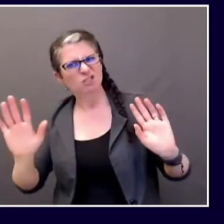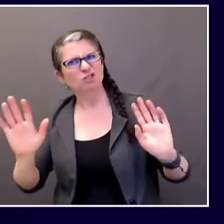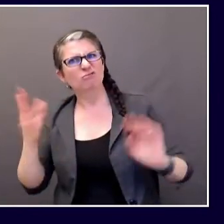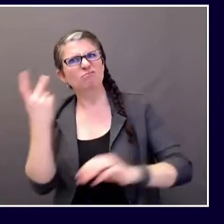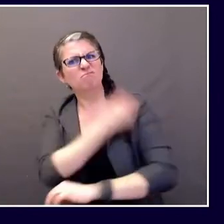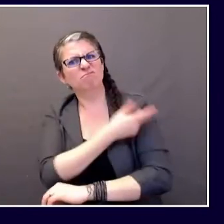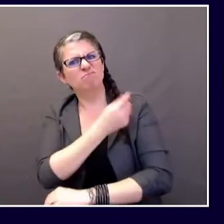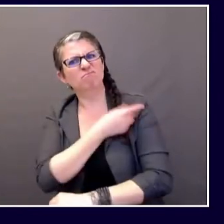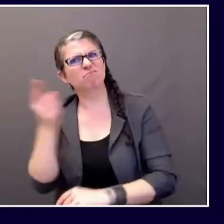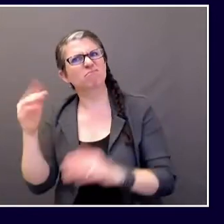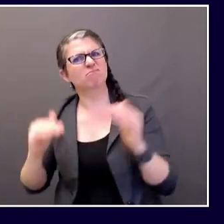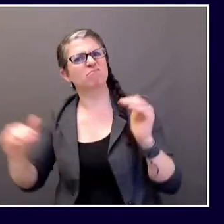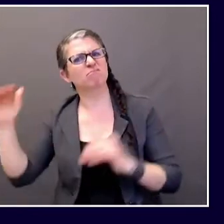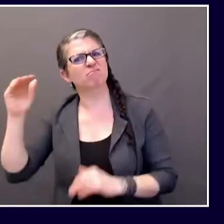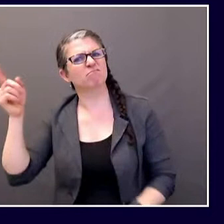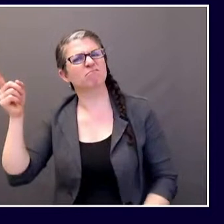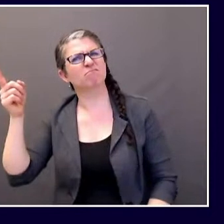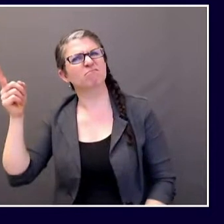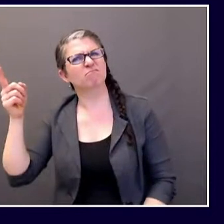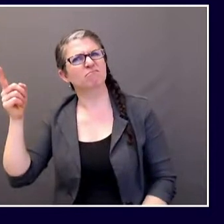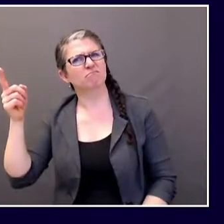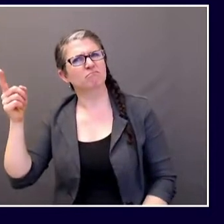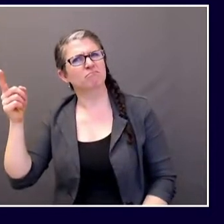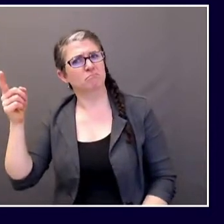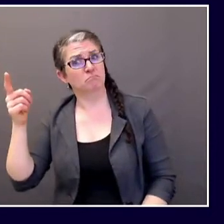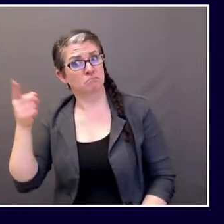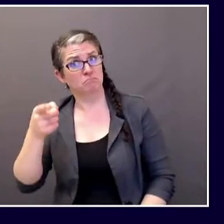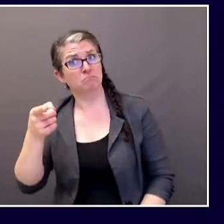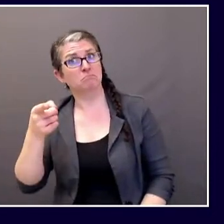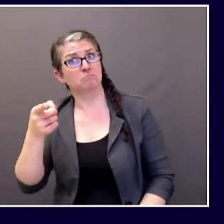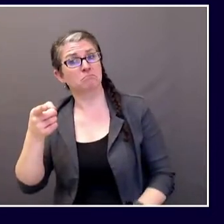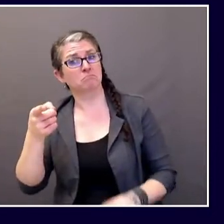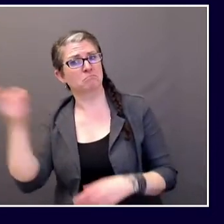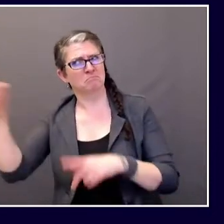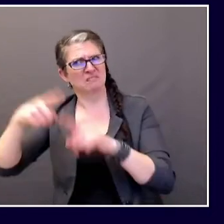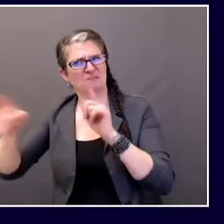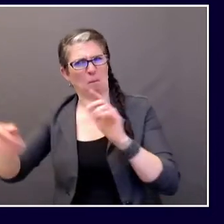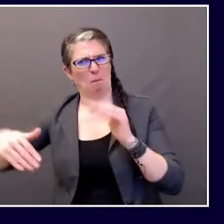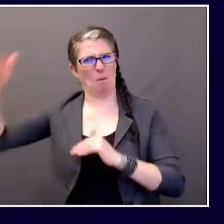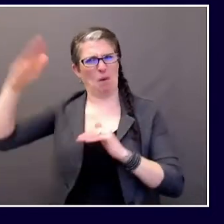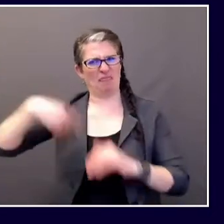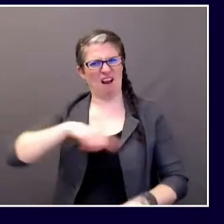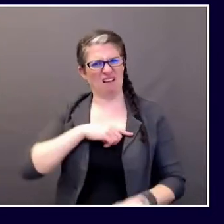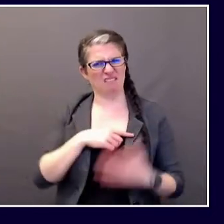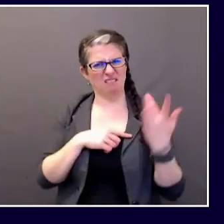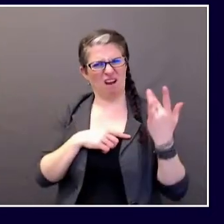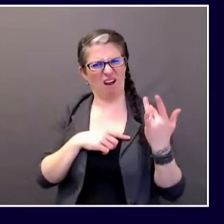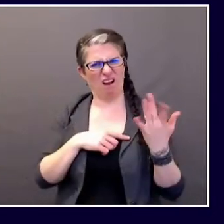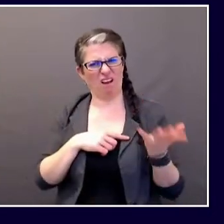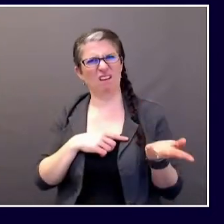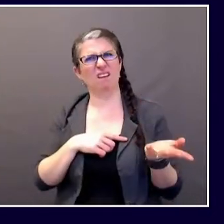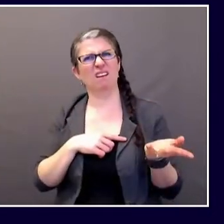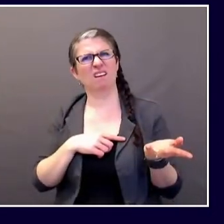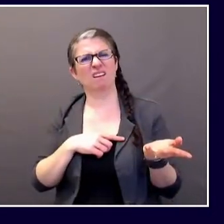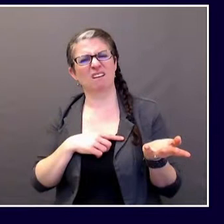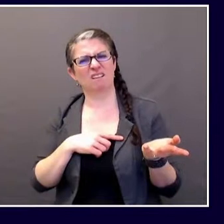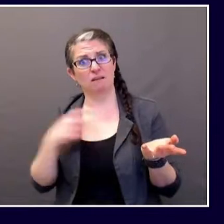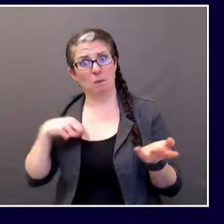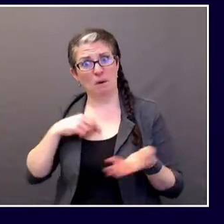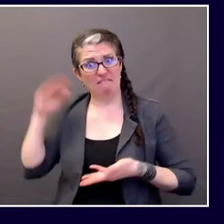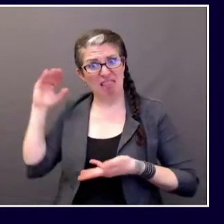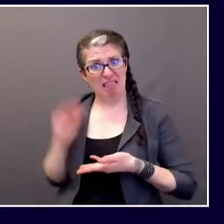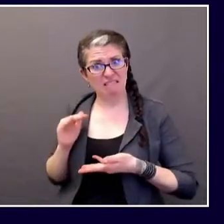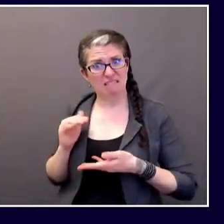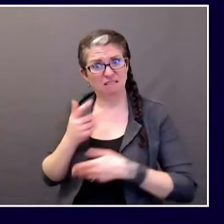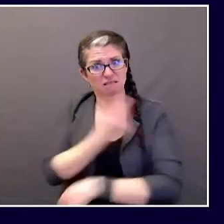the case? Is it availability of sites, or does it have something else to do with doses? Chris, I'm glad you raised that. And we too have